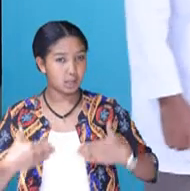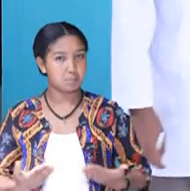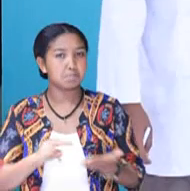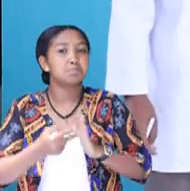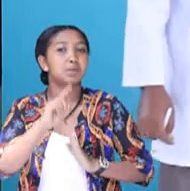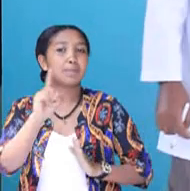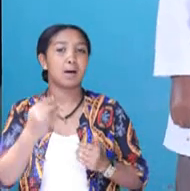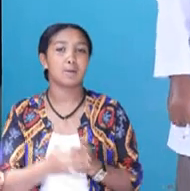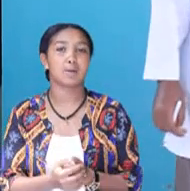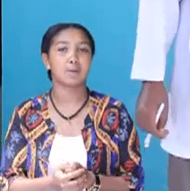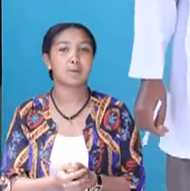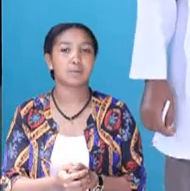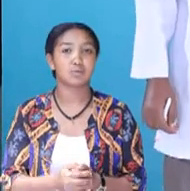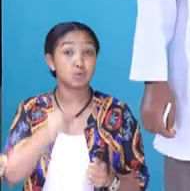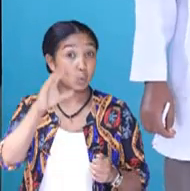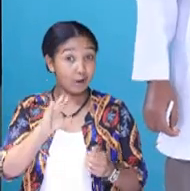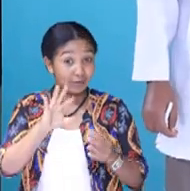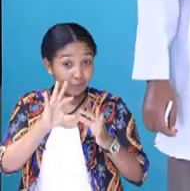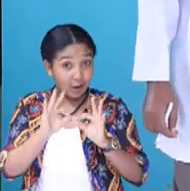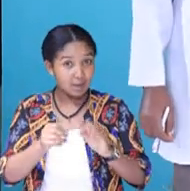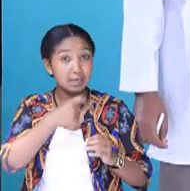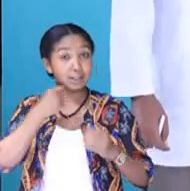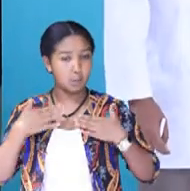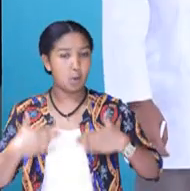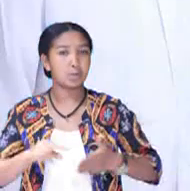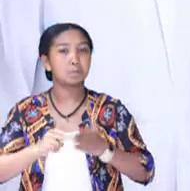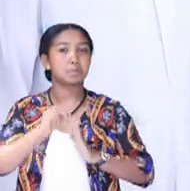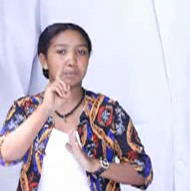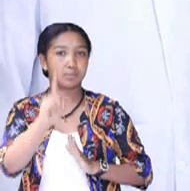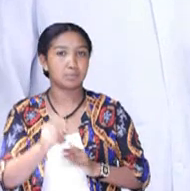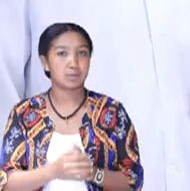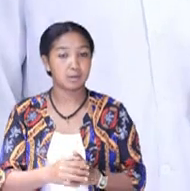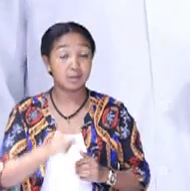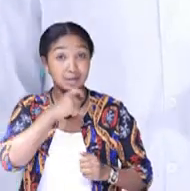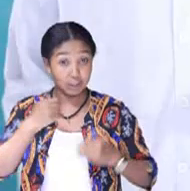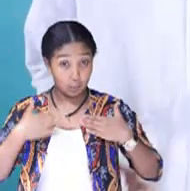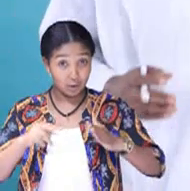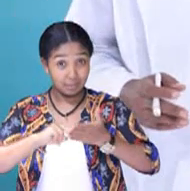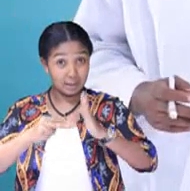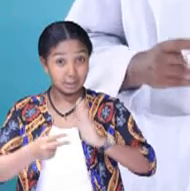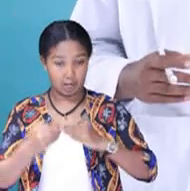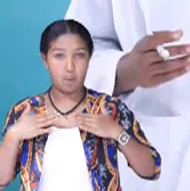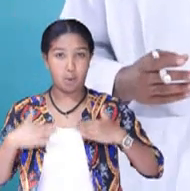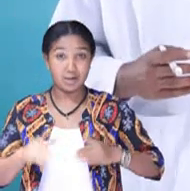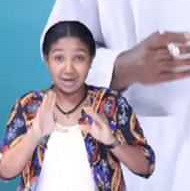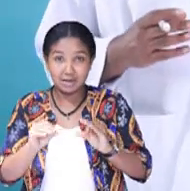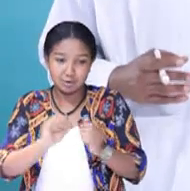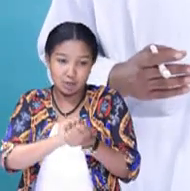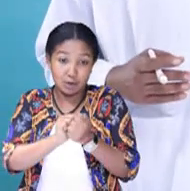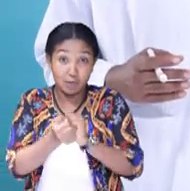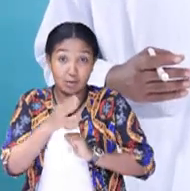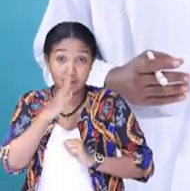body. What do you mean by rigid body? You should have to define rigid body. Well, rigid body means it's a body,